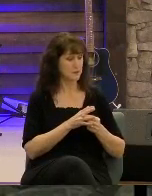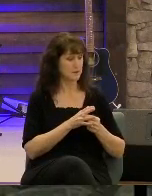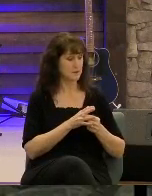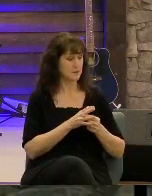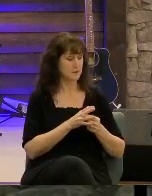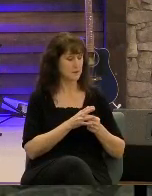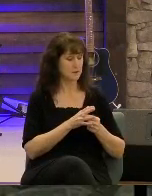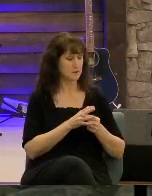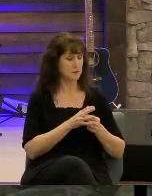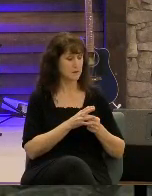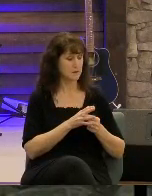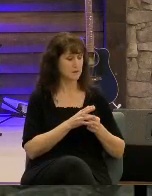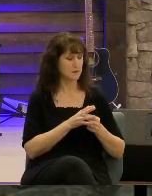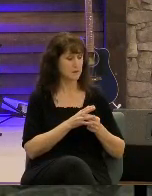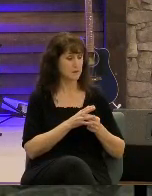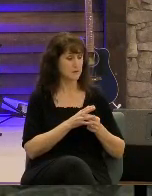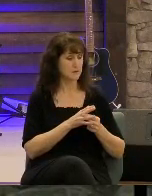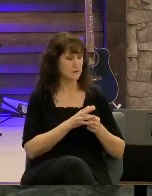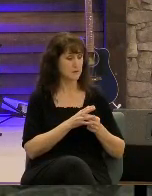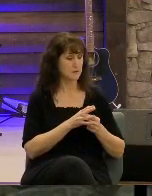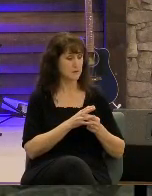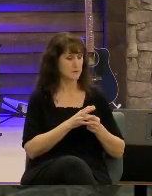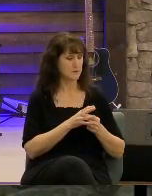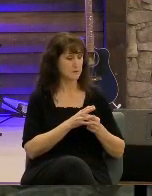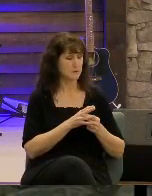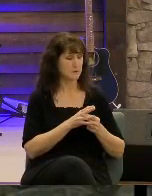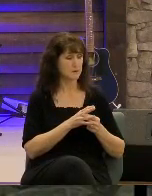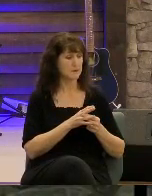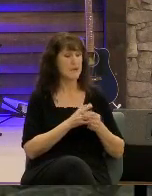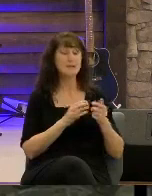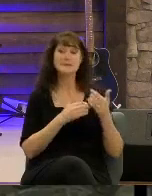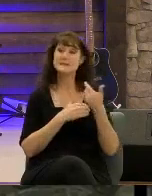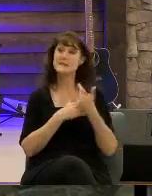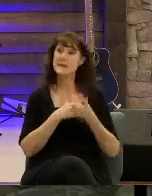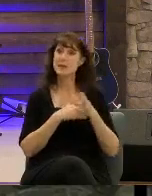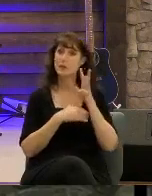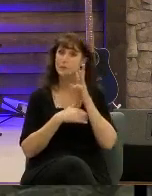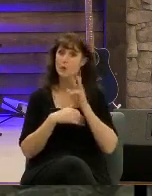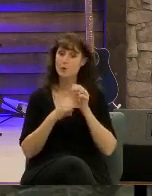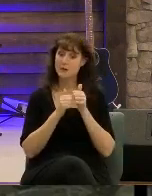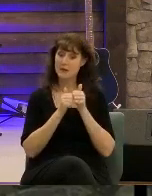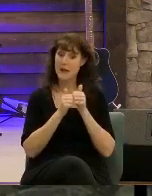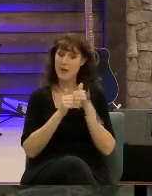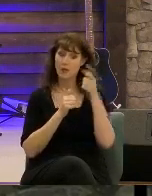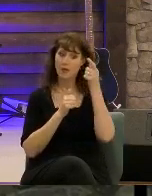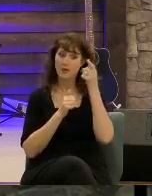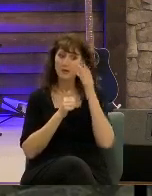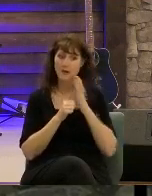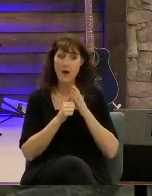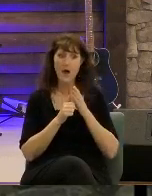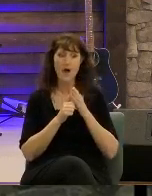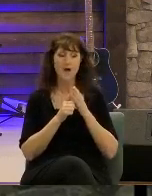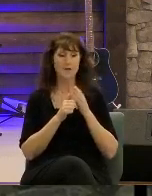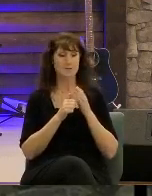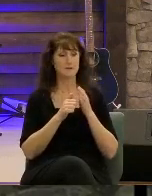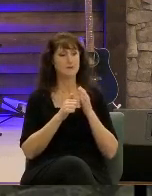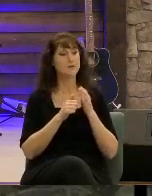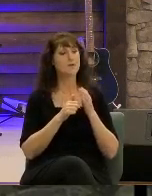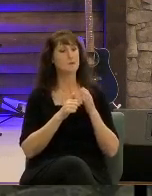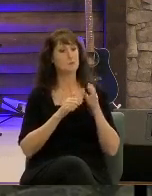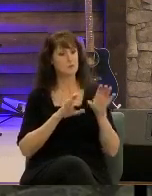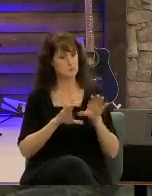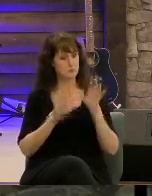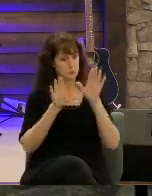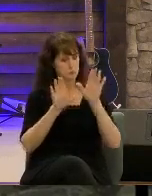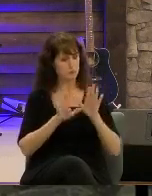had started taking communion together and that God was doing some really cool things in their lives. And he said, I challenge you to do that.